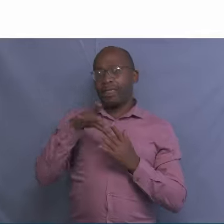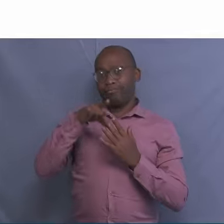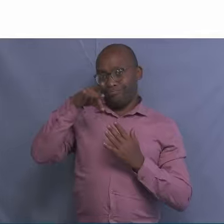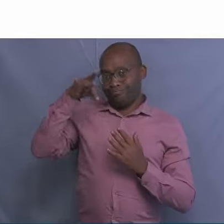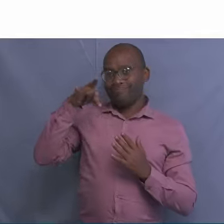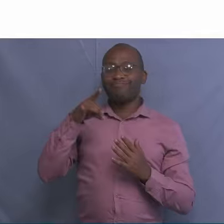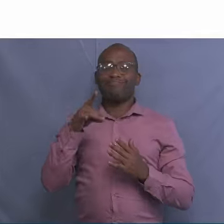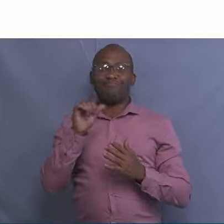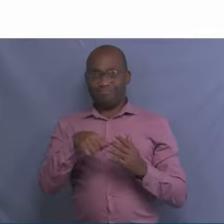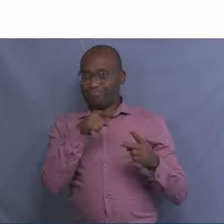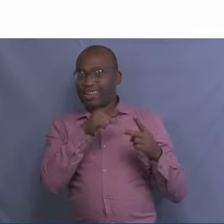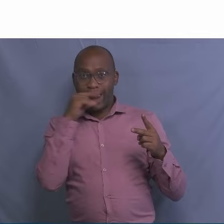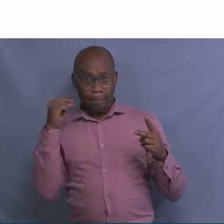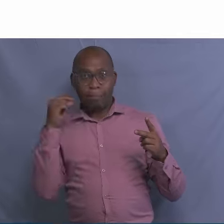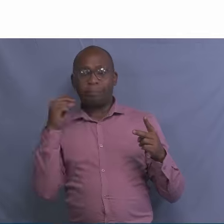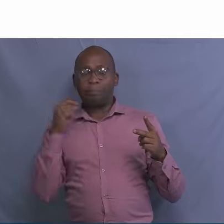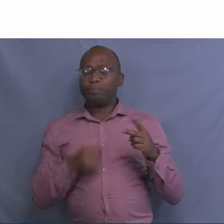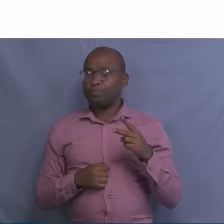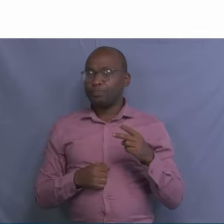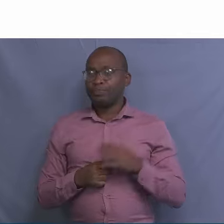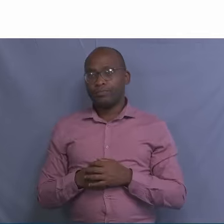are offered by that specific business.